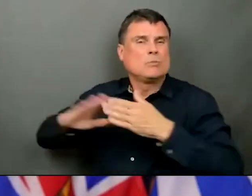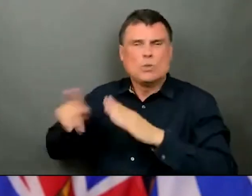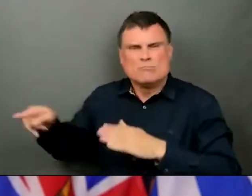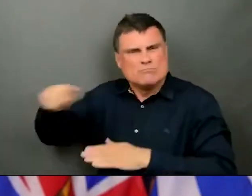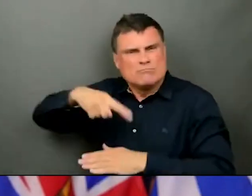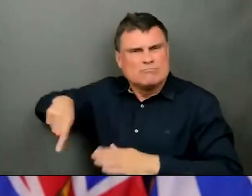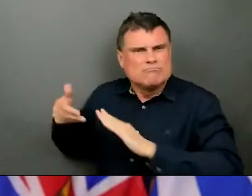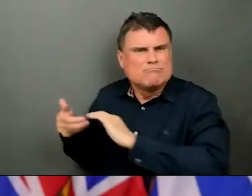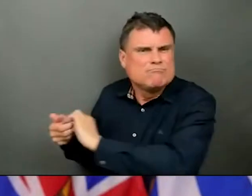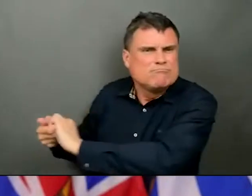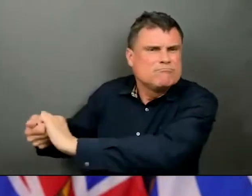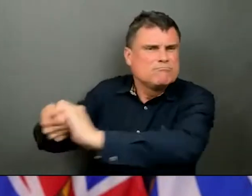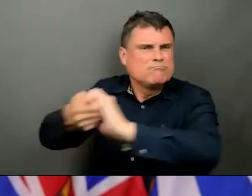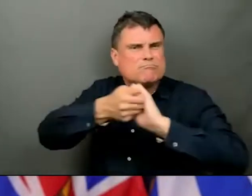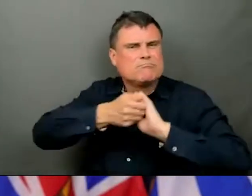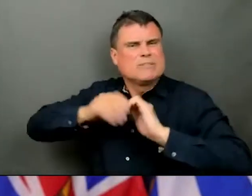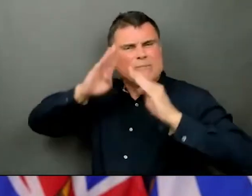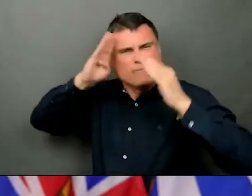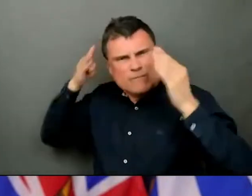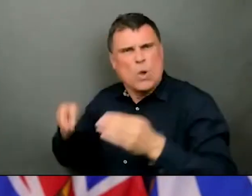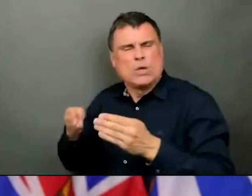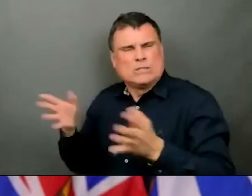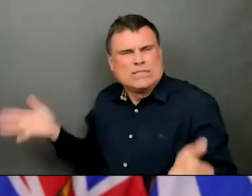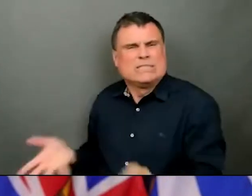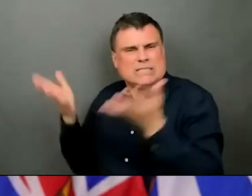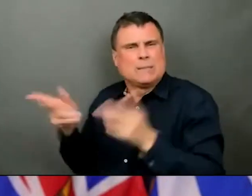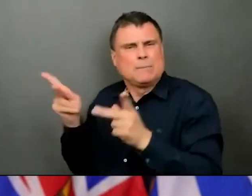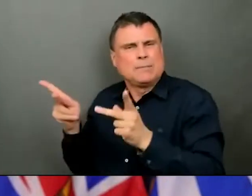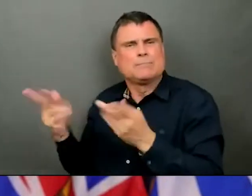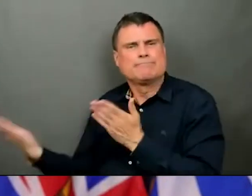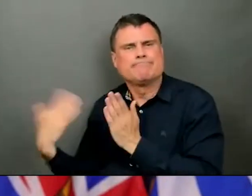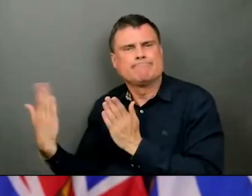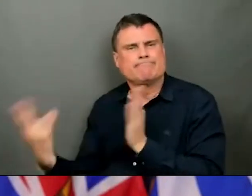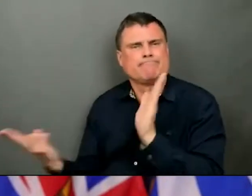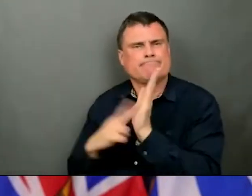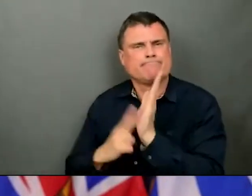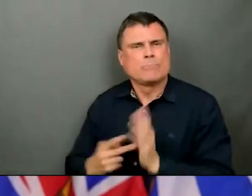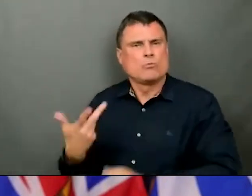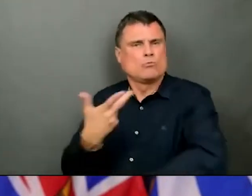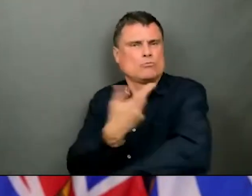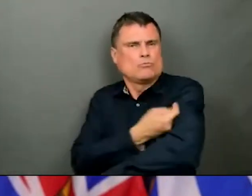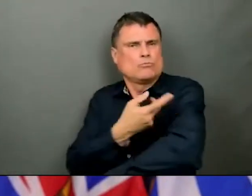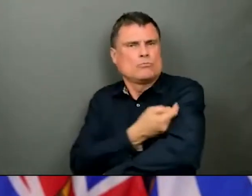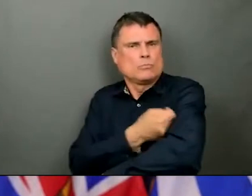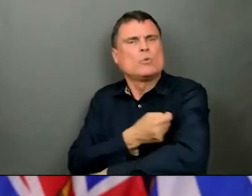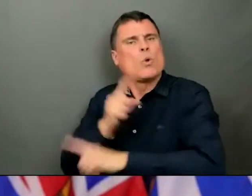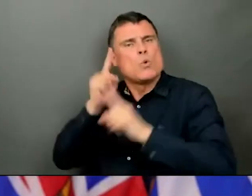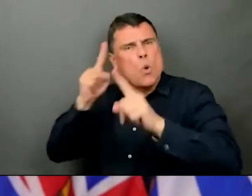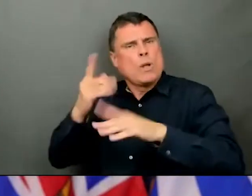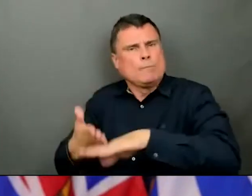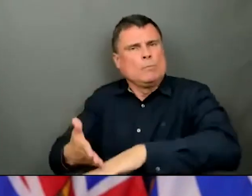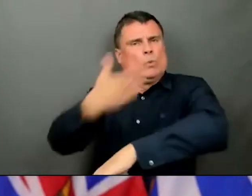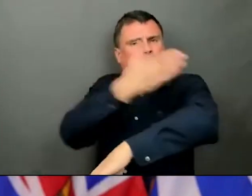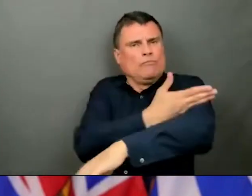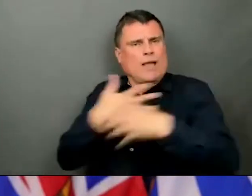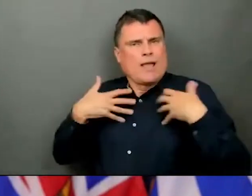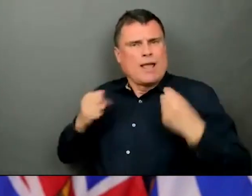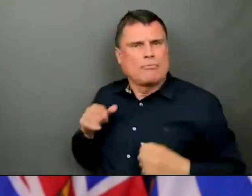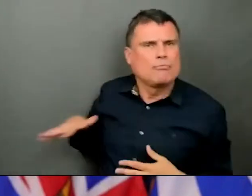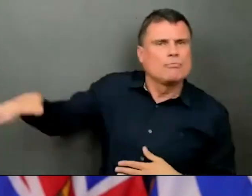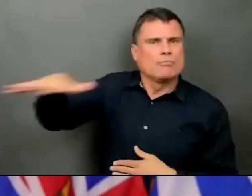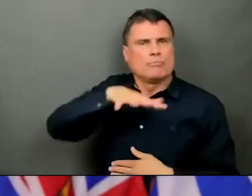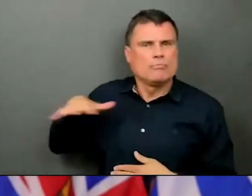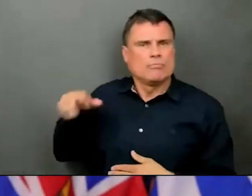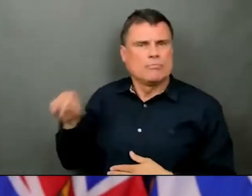to get people immunized. So you can see the progress already, and we have to really keep going. This week, in BC, the week that